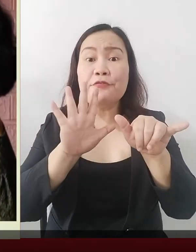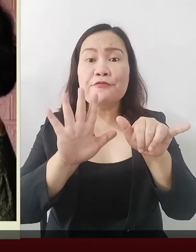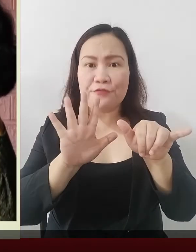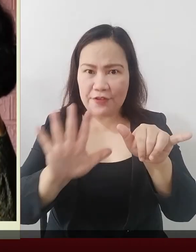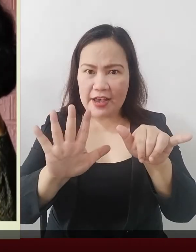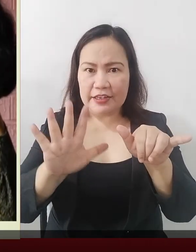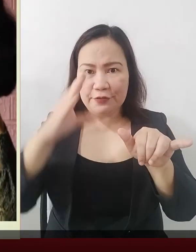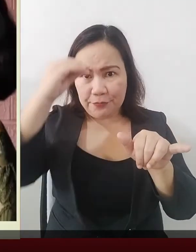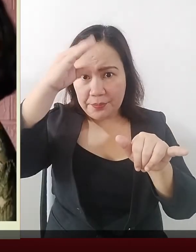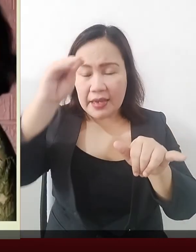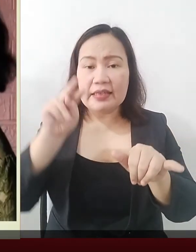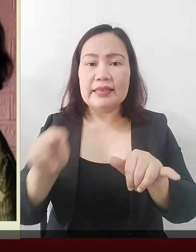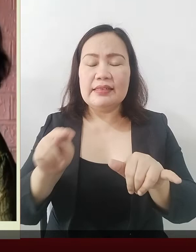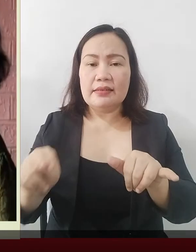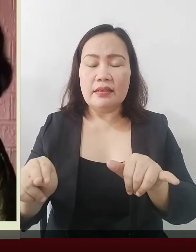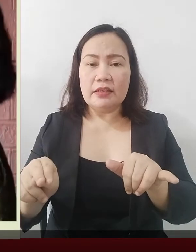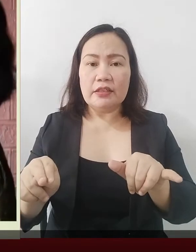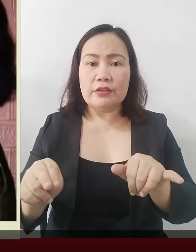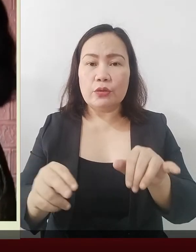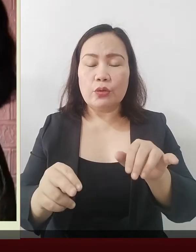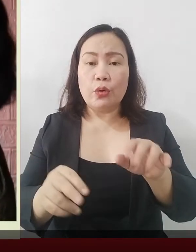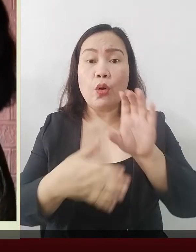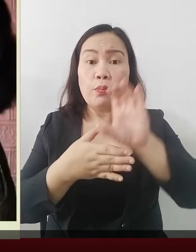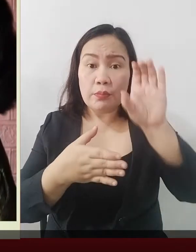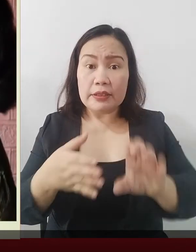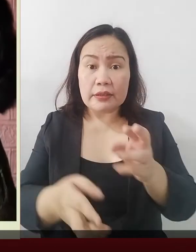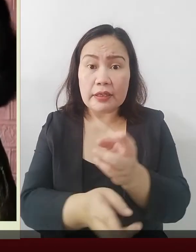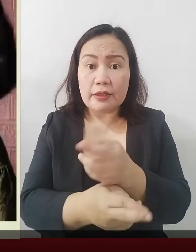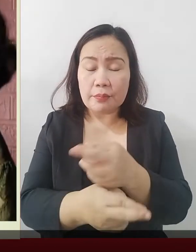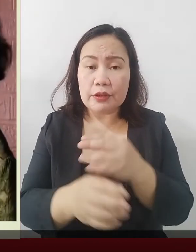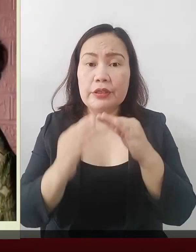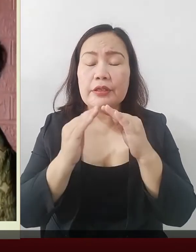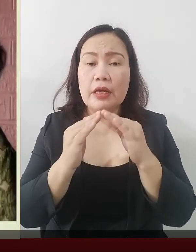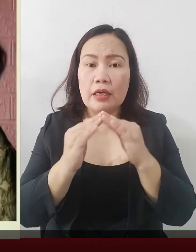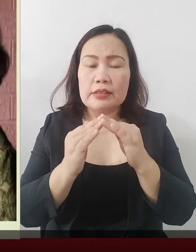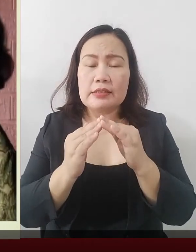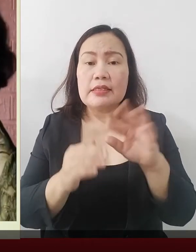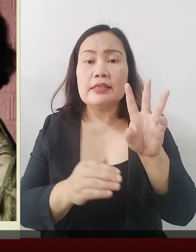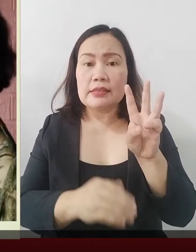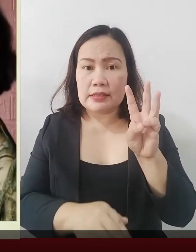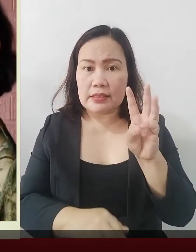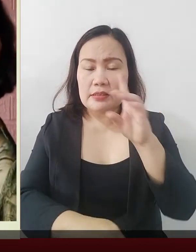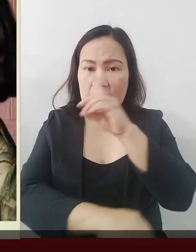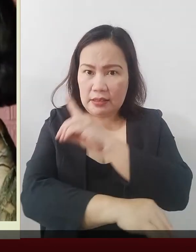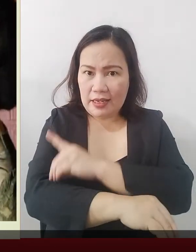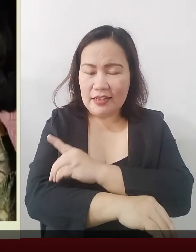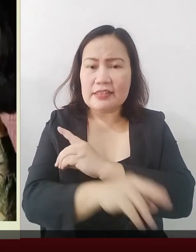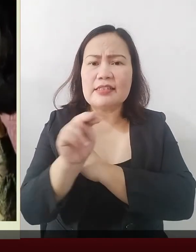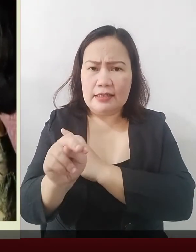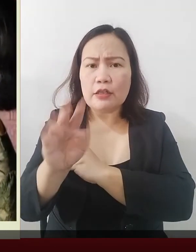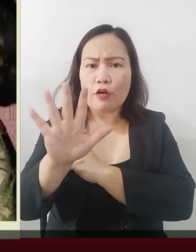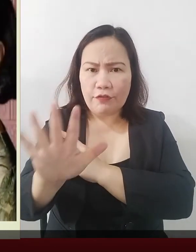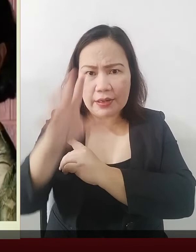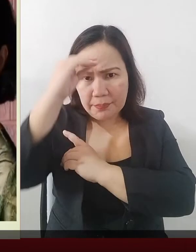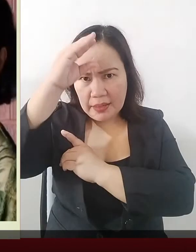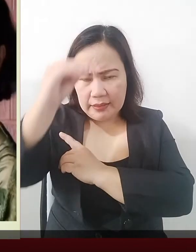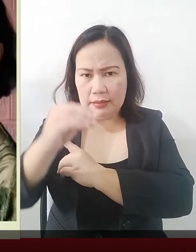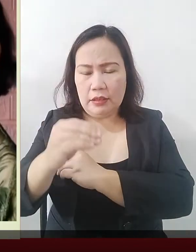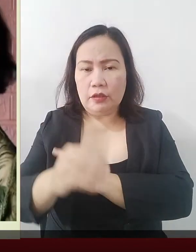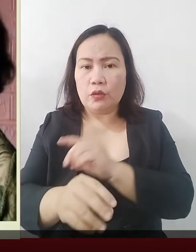are 5 men needed to repair or to finish the job in